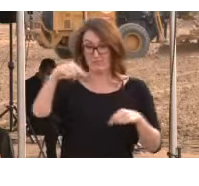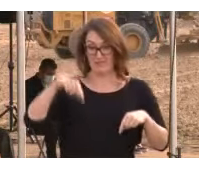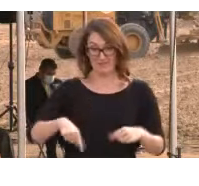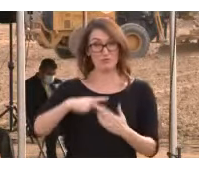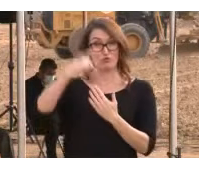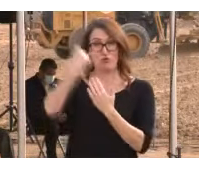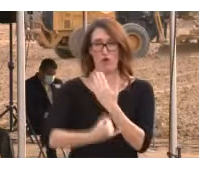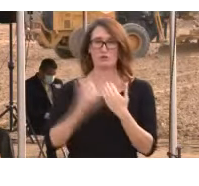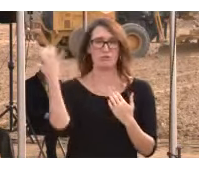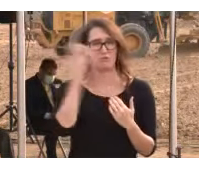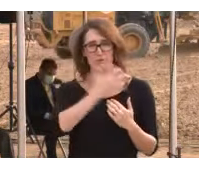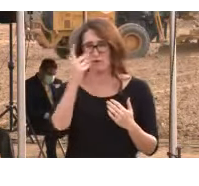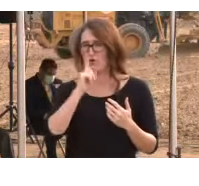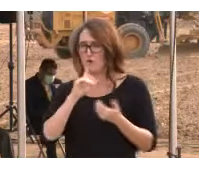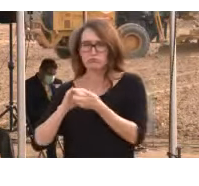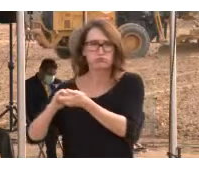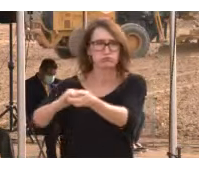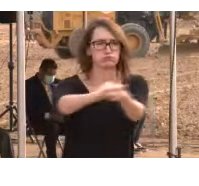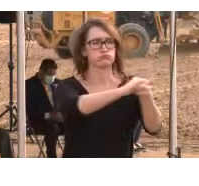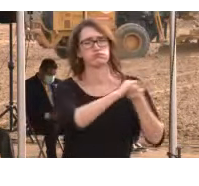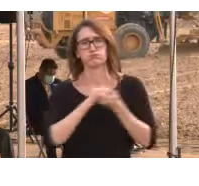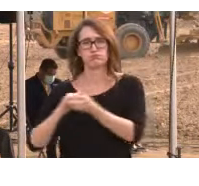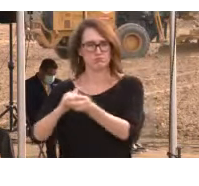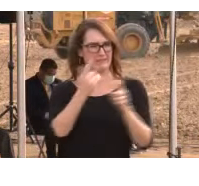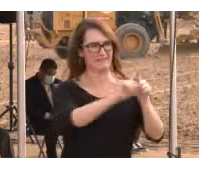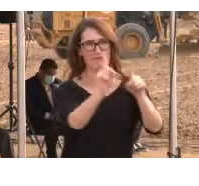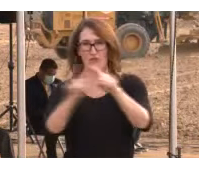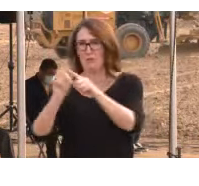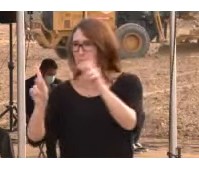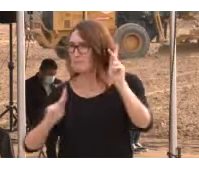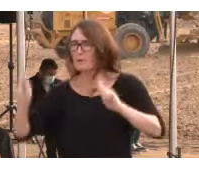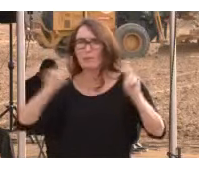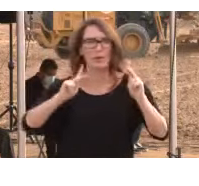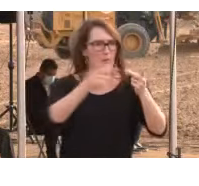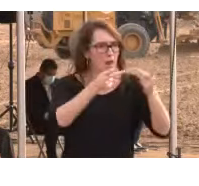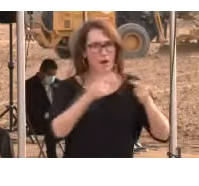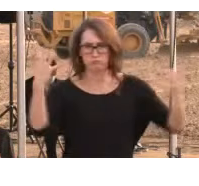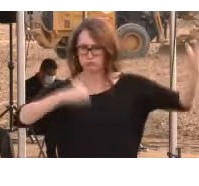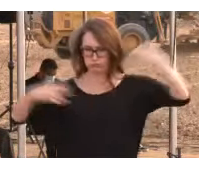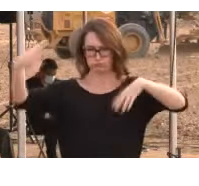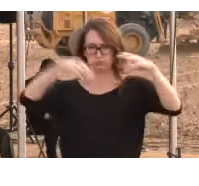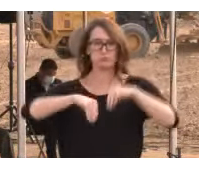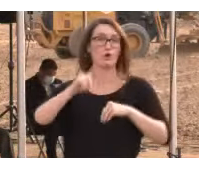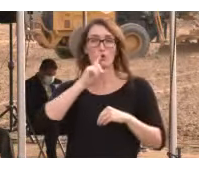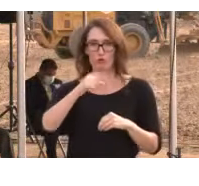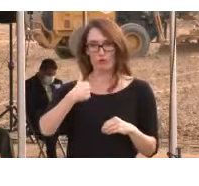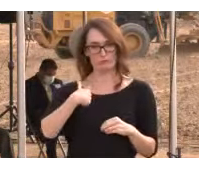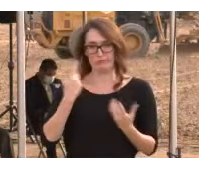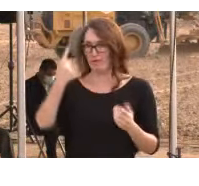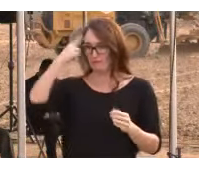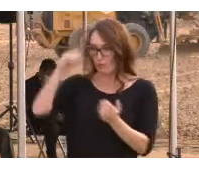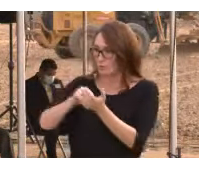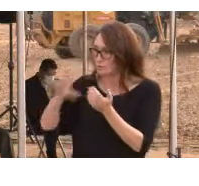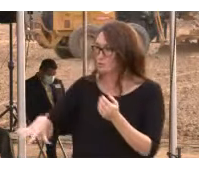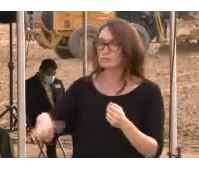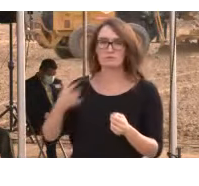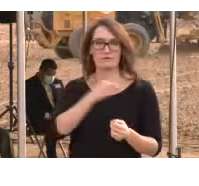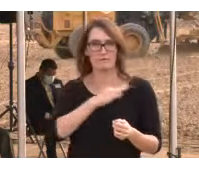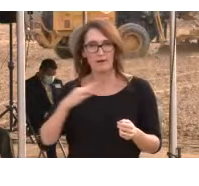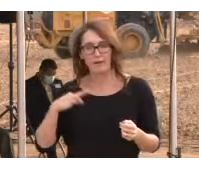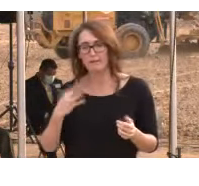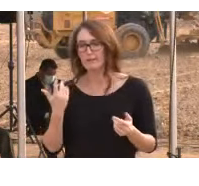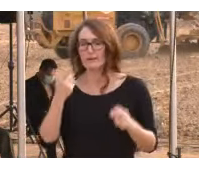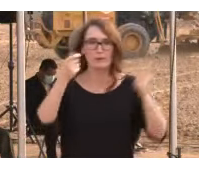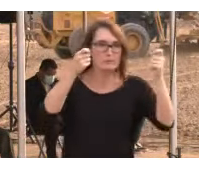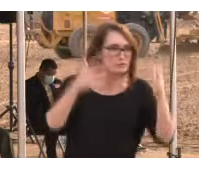shining example of collaboration for the common good. On behalf of the students, the faculty, staff, and administration of